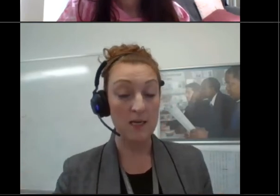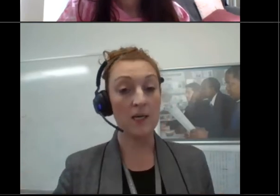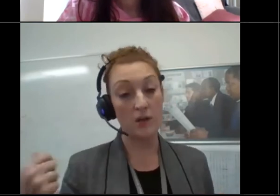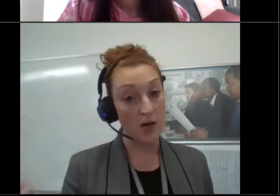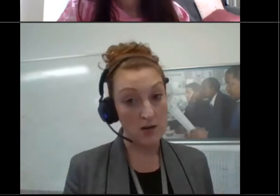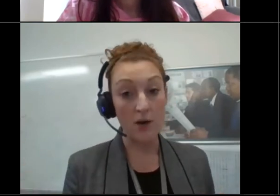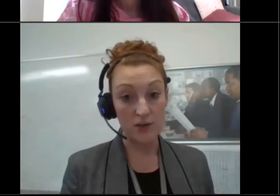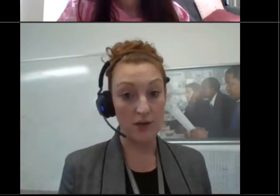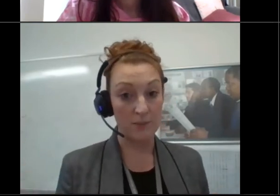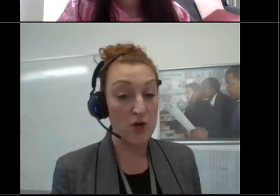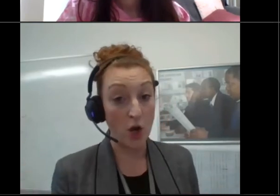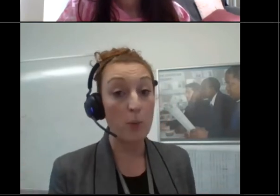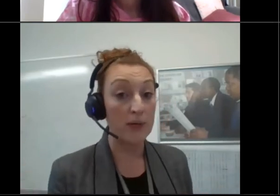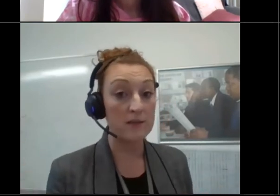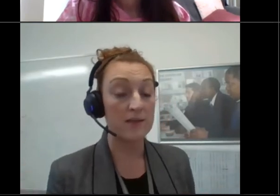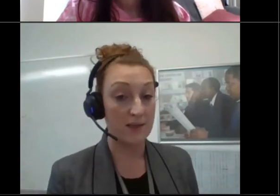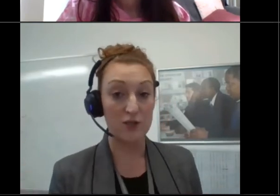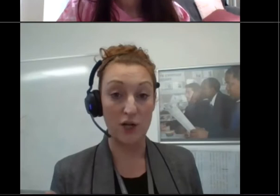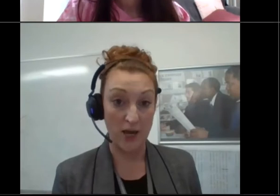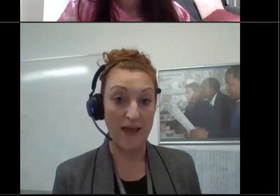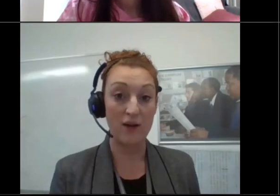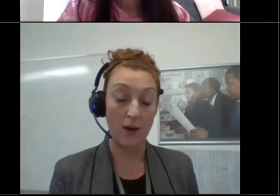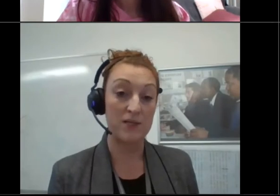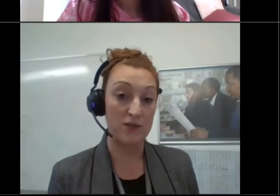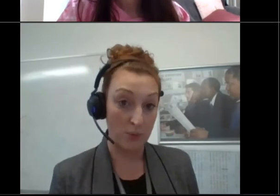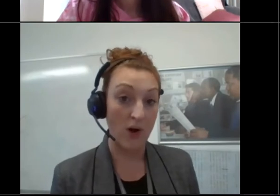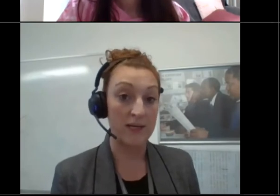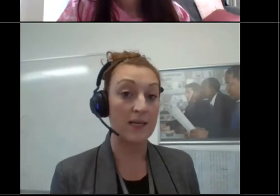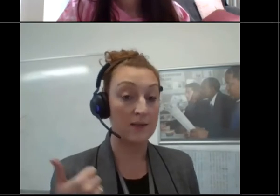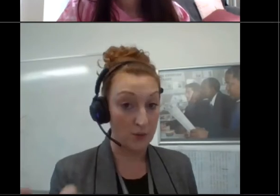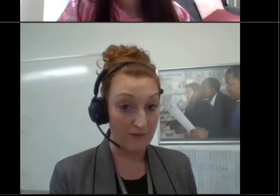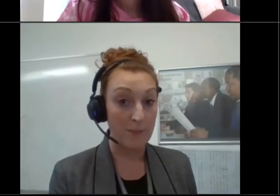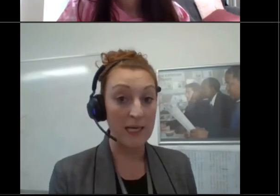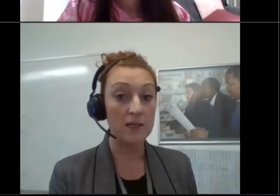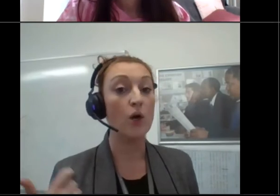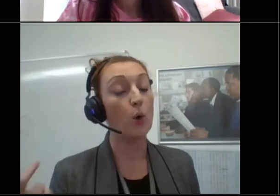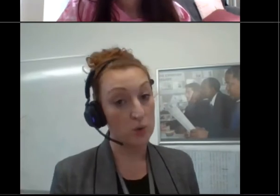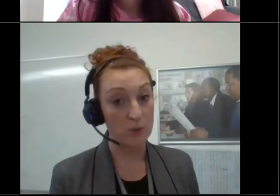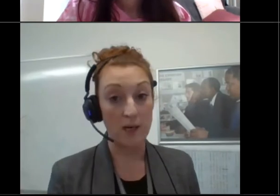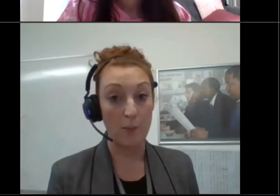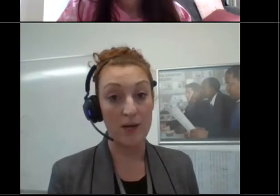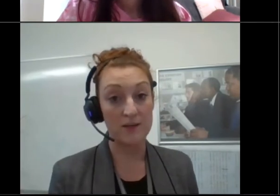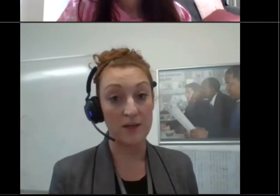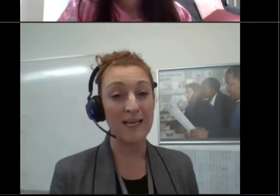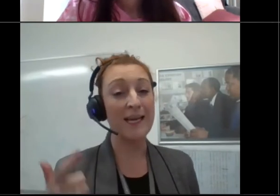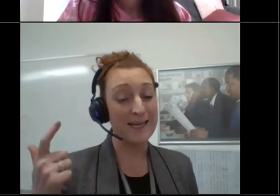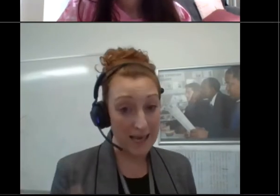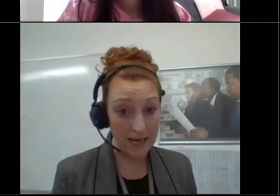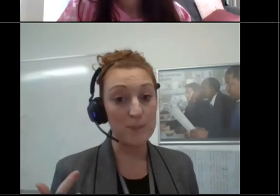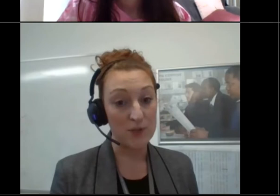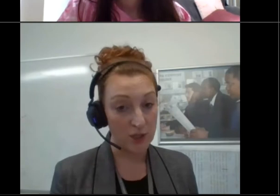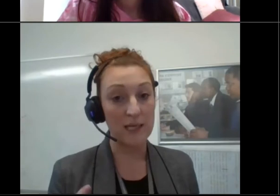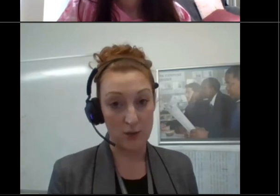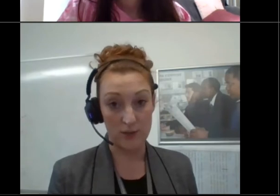escalation will be, so that at no point does an exclusion ever come as a surprise either to a family or to a young